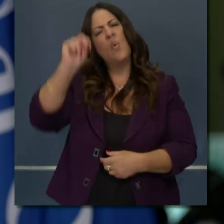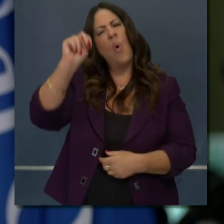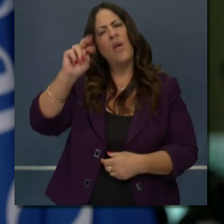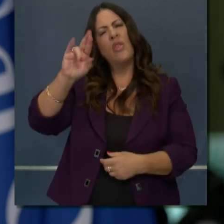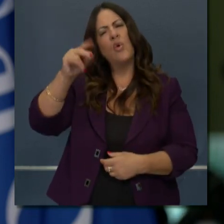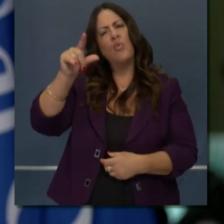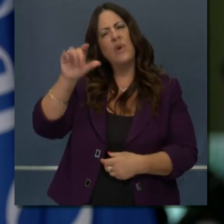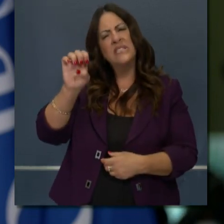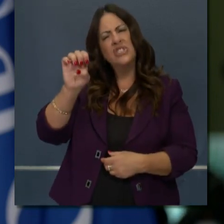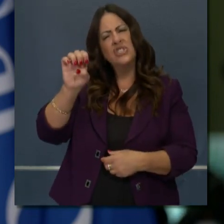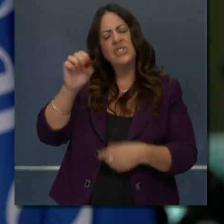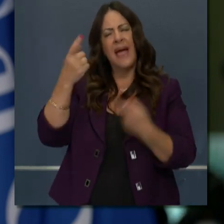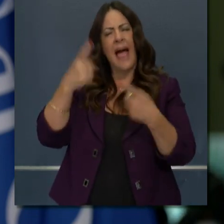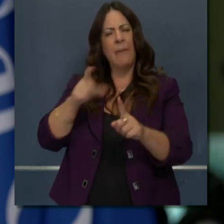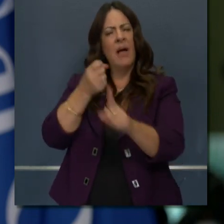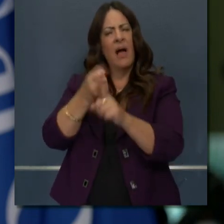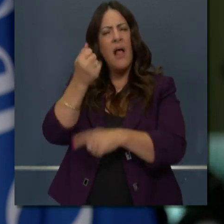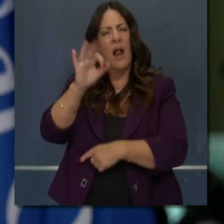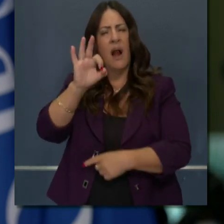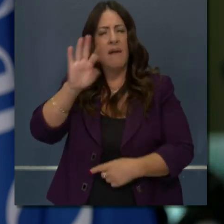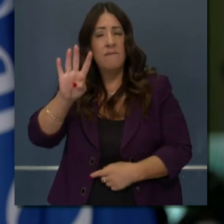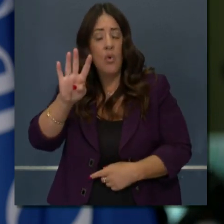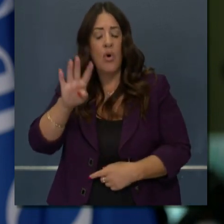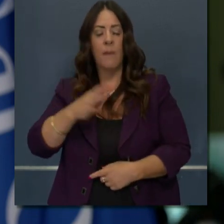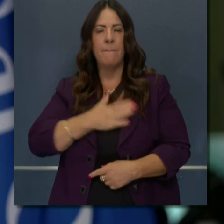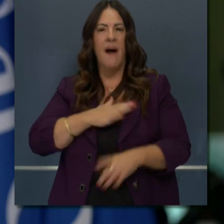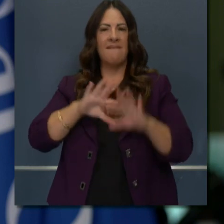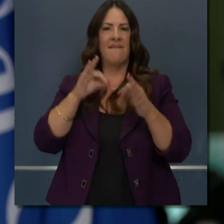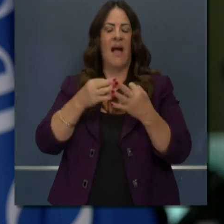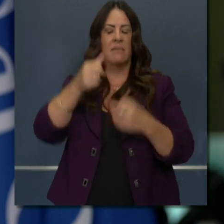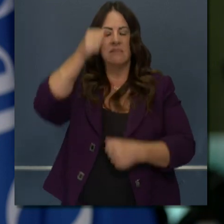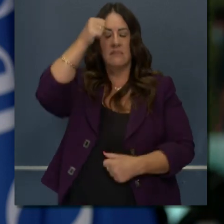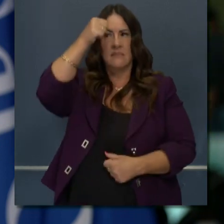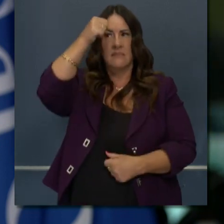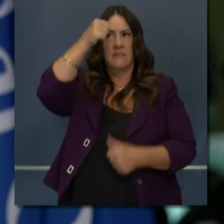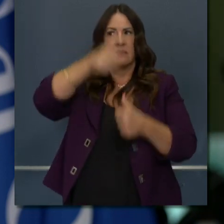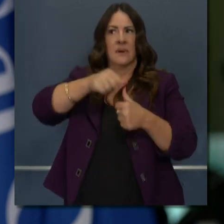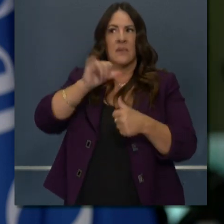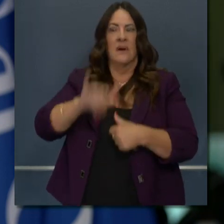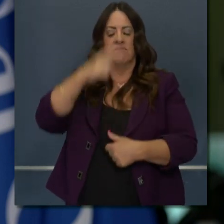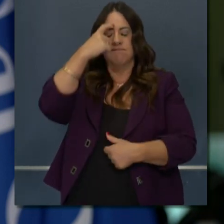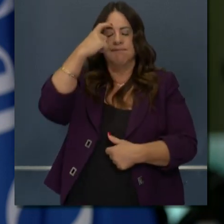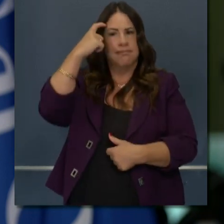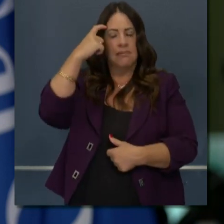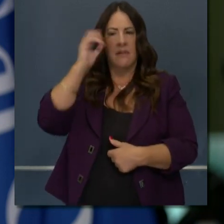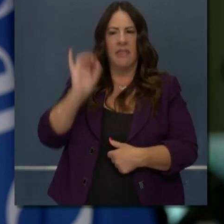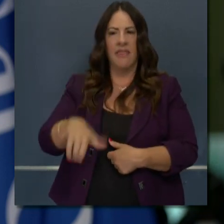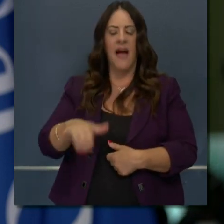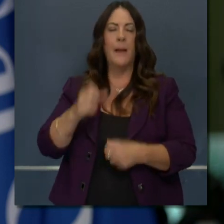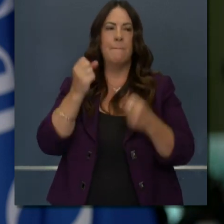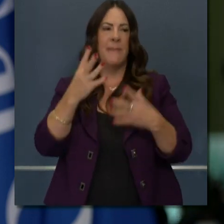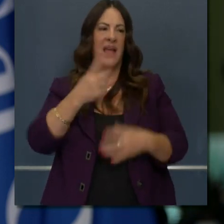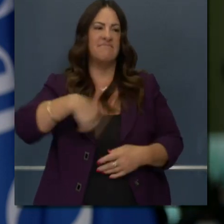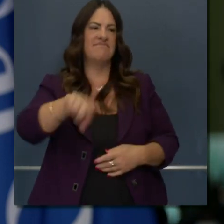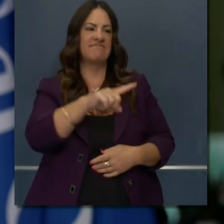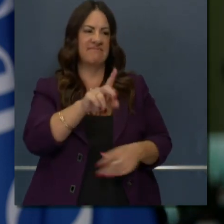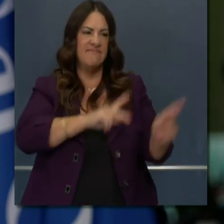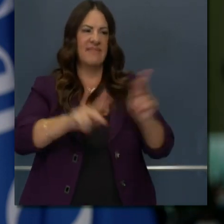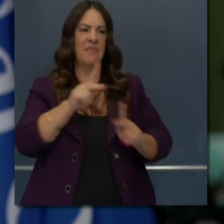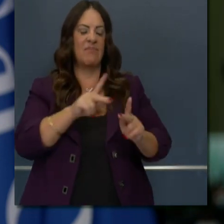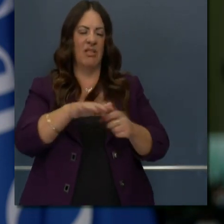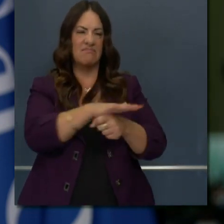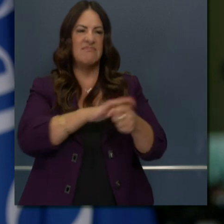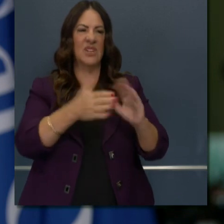Fernando Valley in 1994. My family remembers that, and many of my constituents still remember that, and